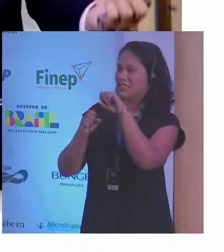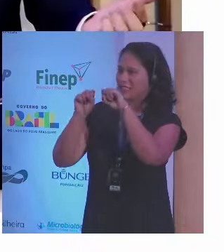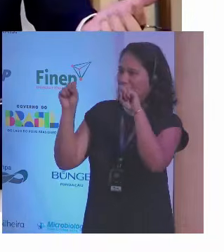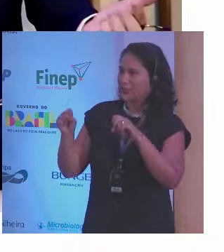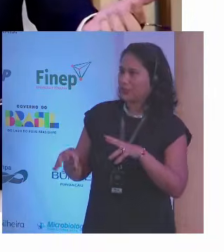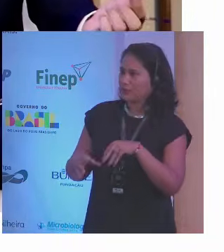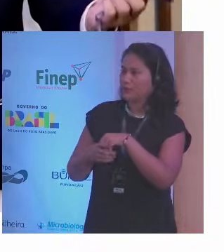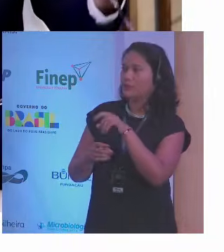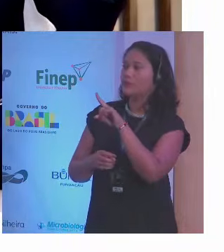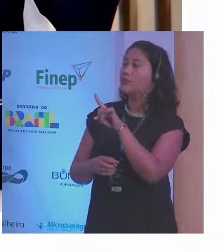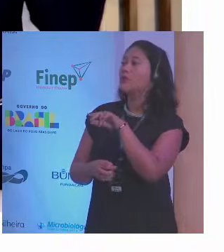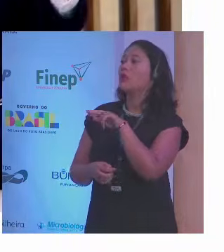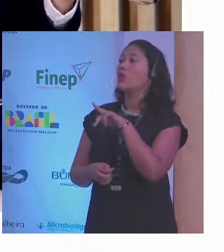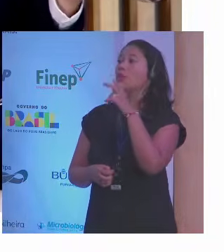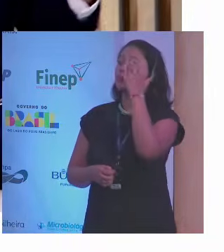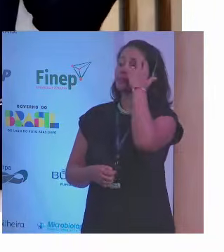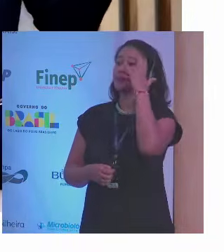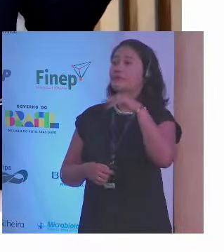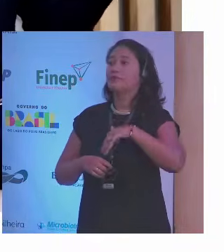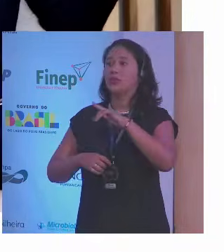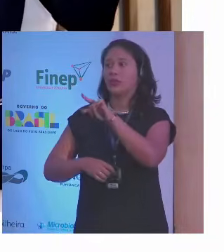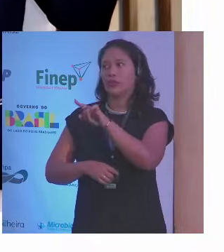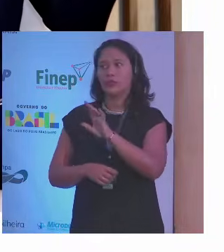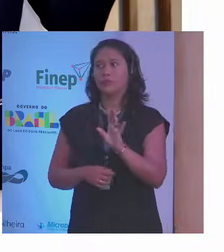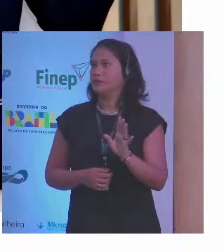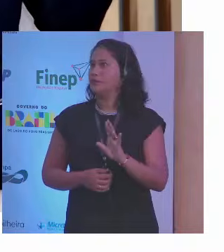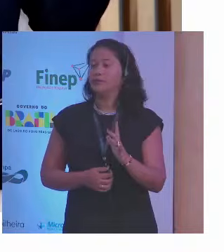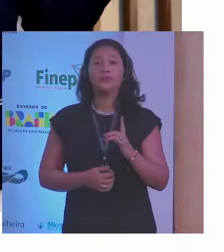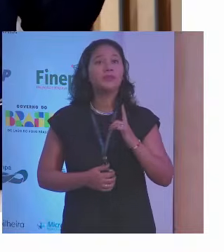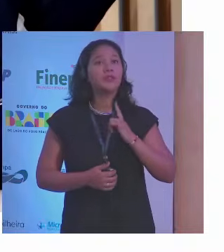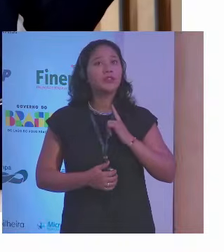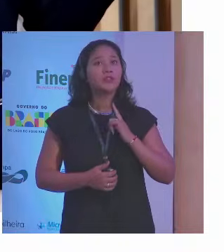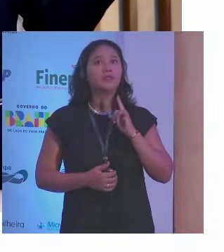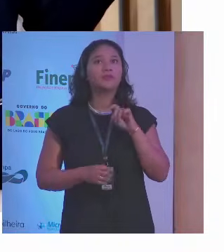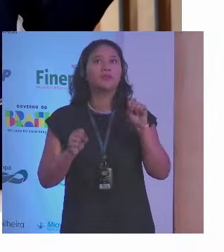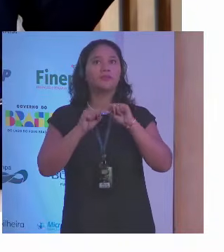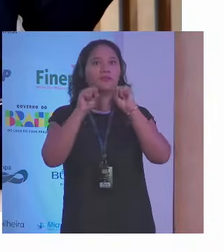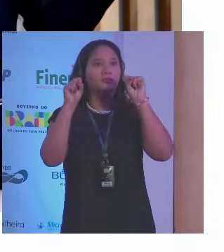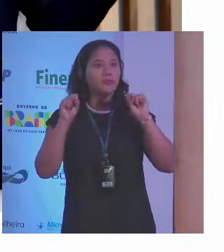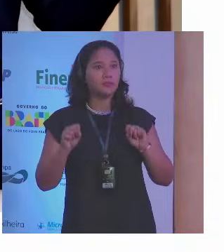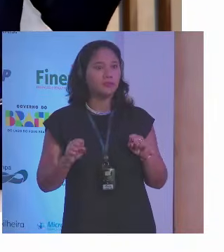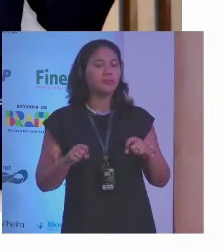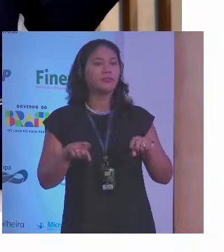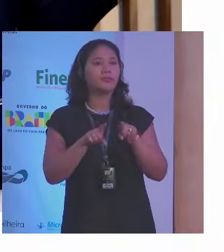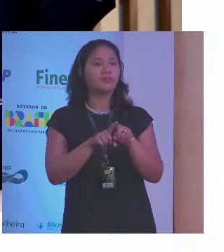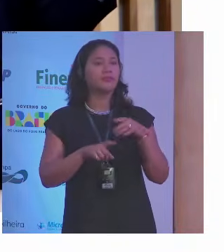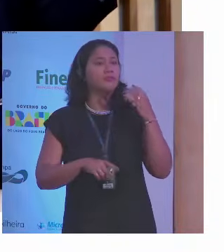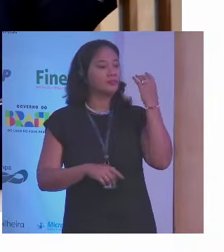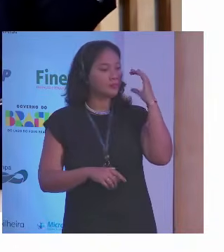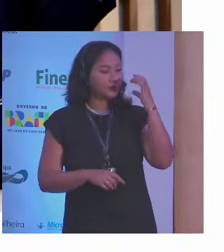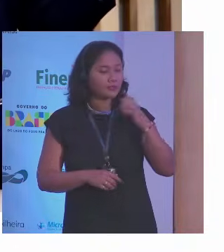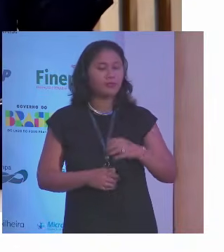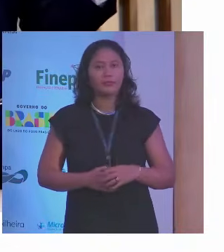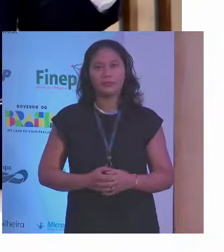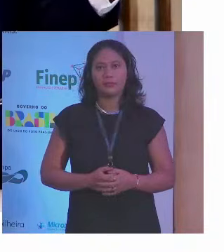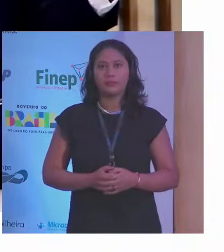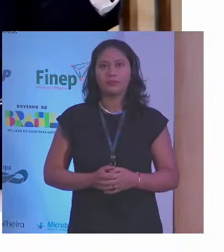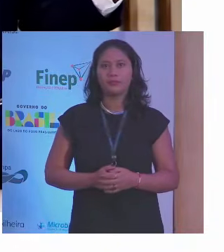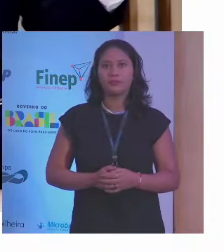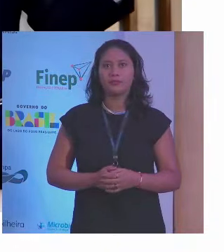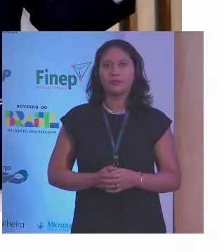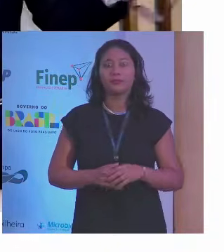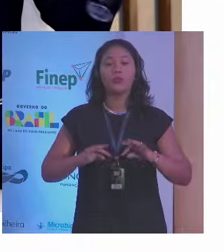you. So we have in this system what the science knows and nothing